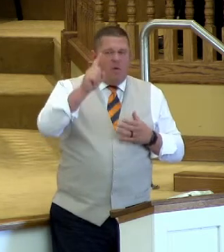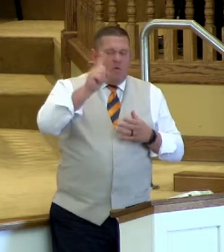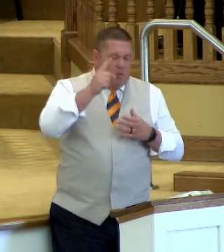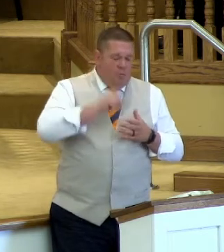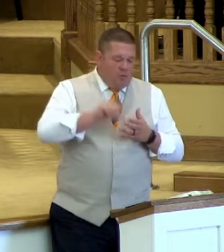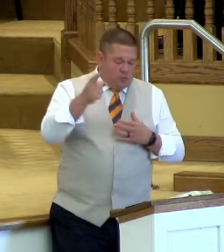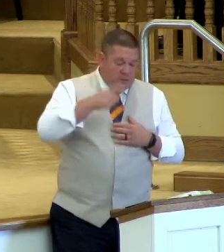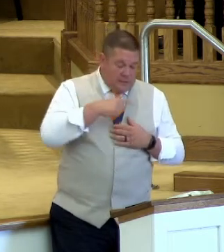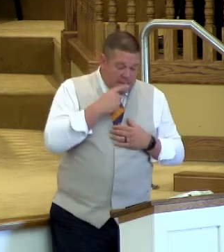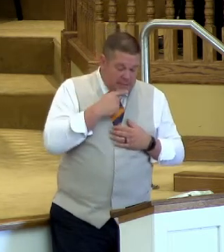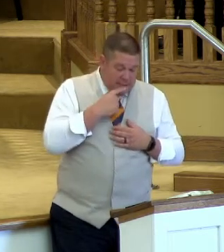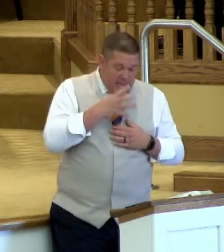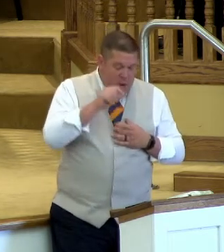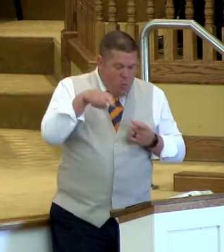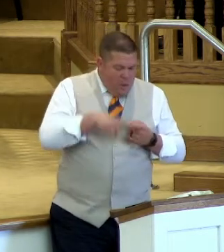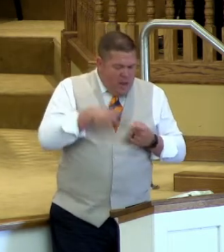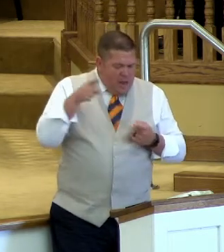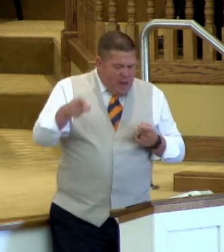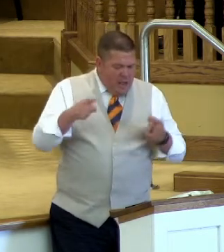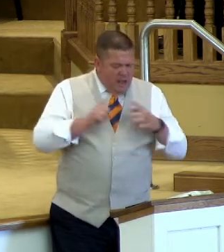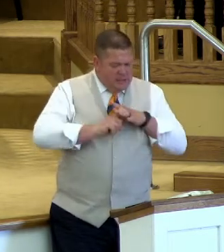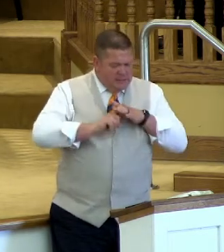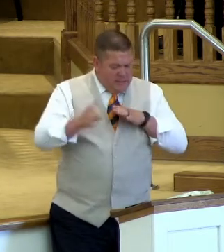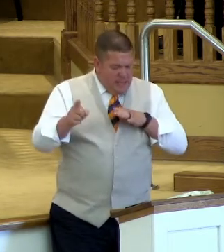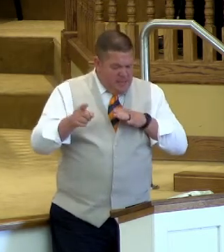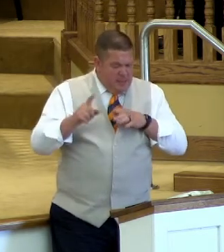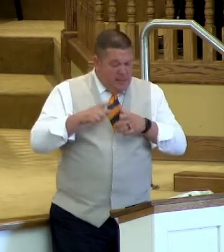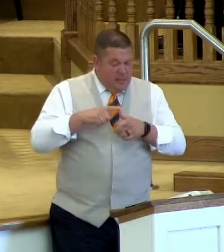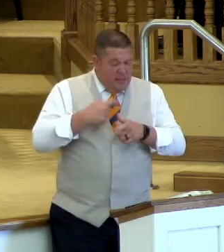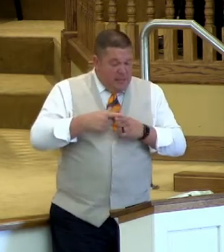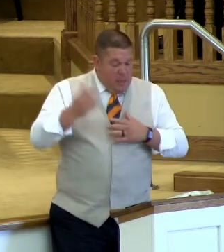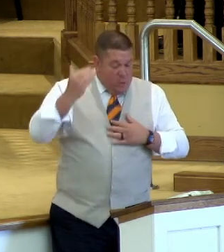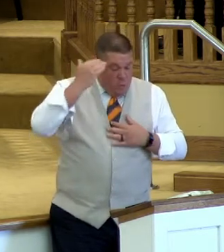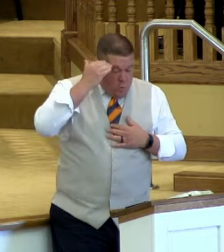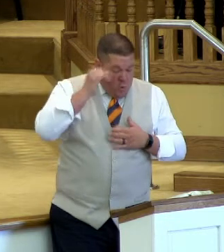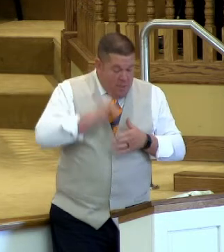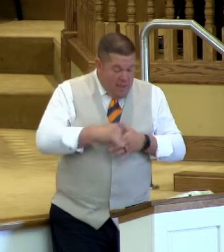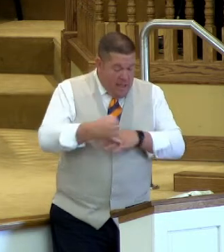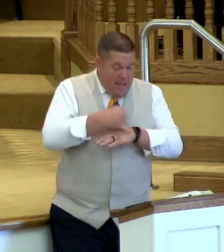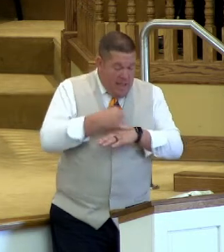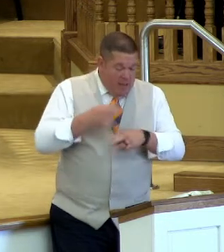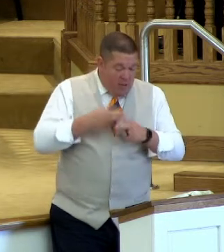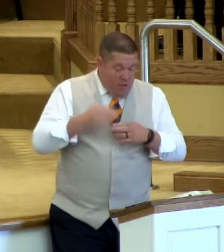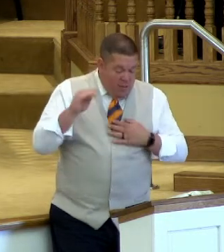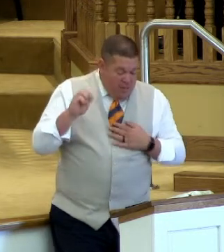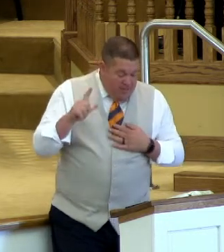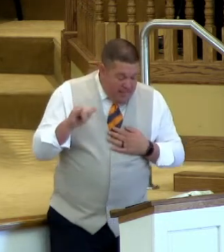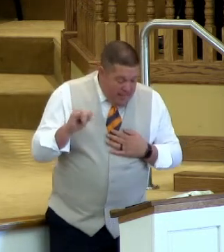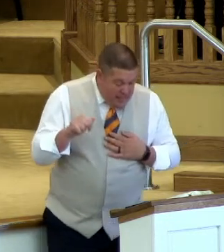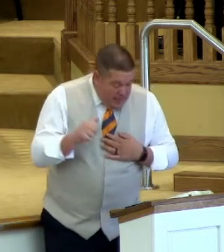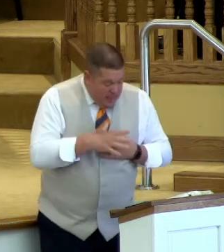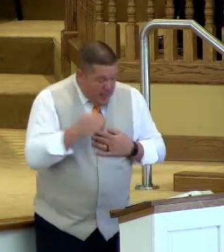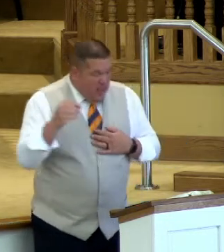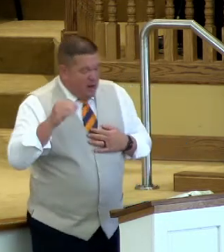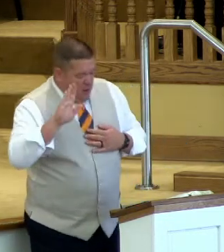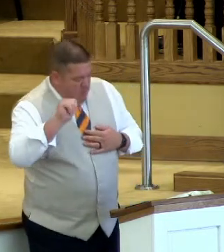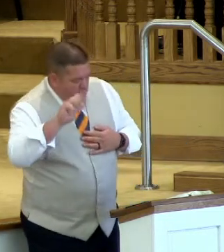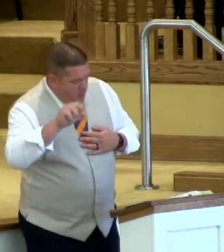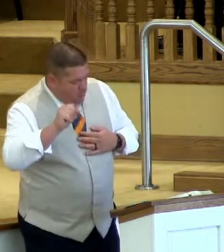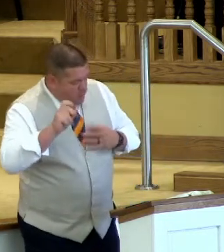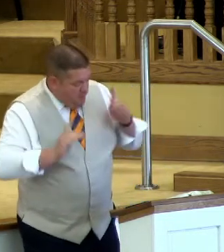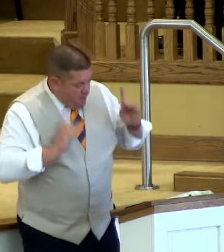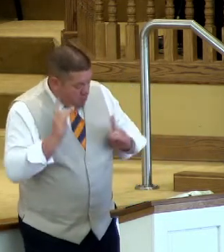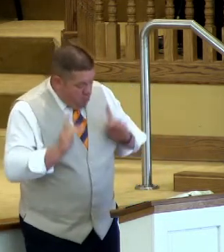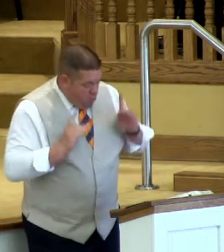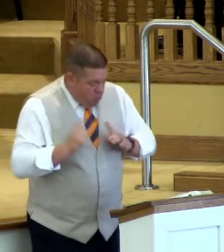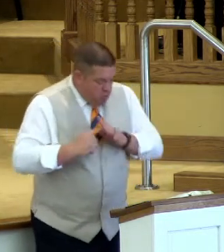verse number one, it says, "And when they were escaped, then they knew that the island was called Melita. And the barbarous